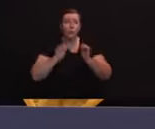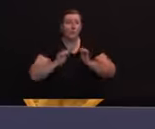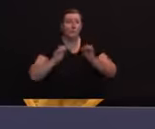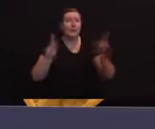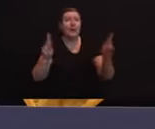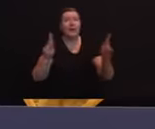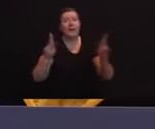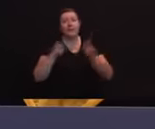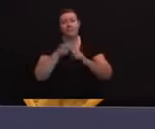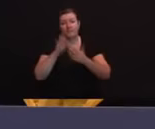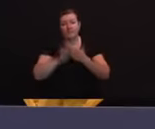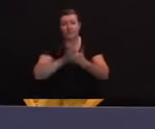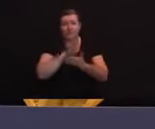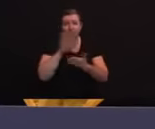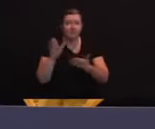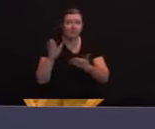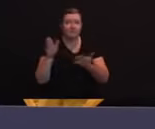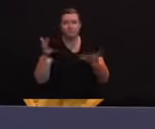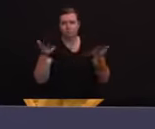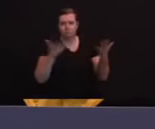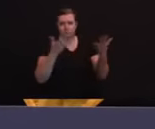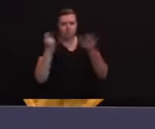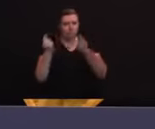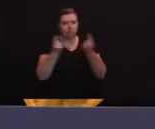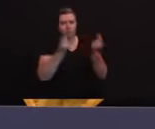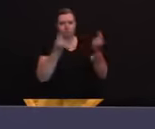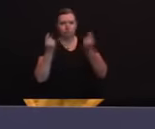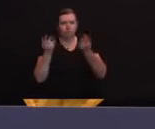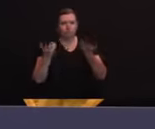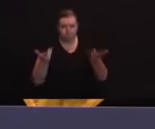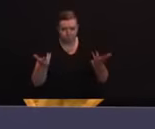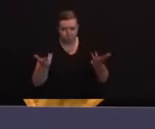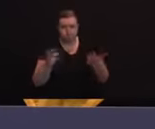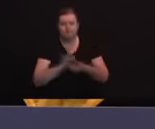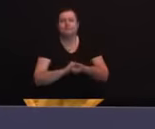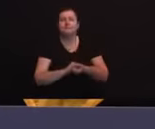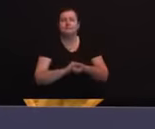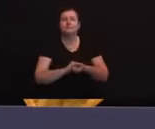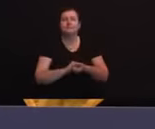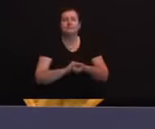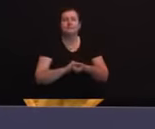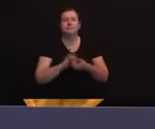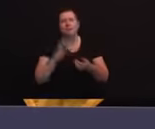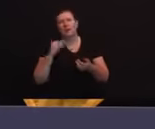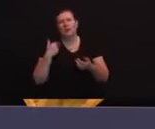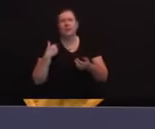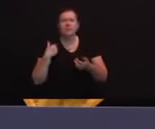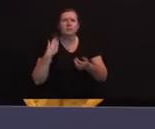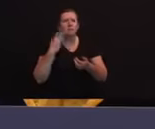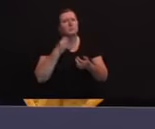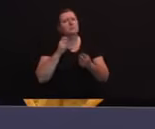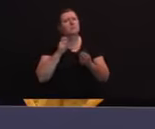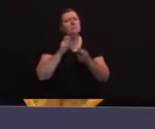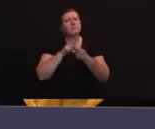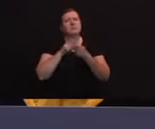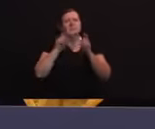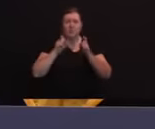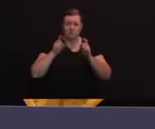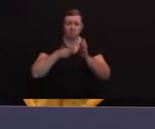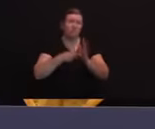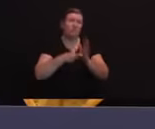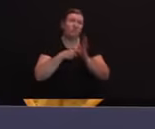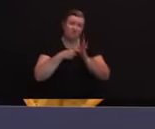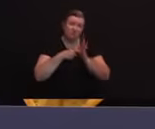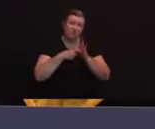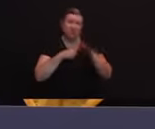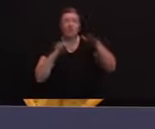region. And I think, Judy, it'll have a fairly specific testing requirement and quarantining